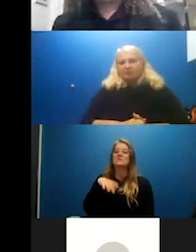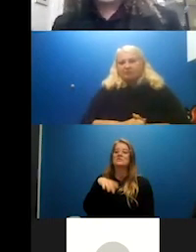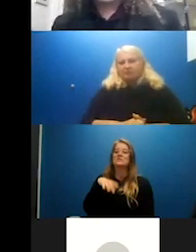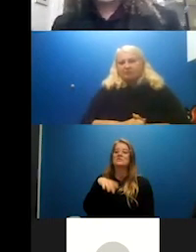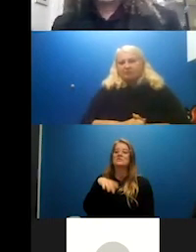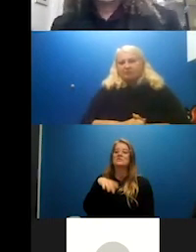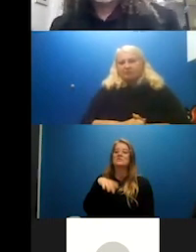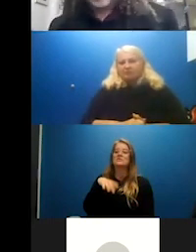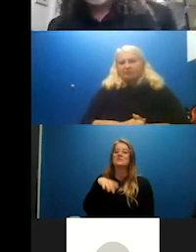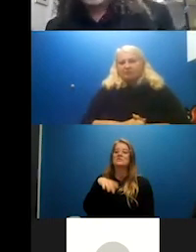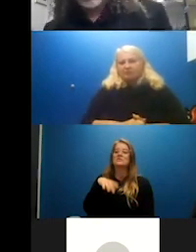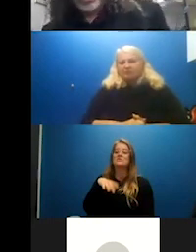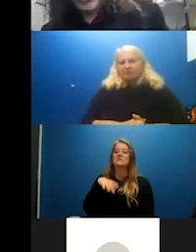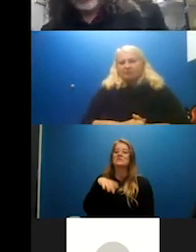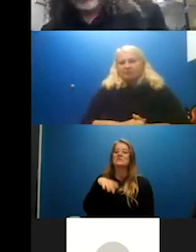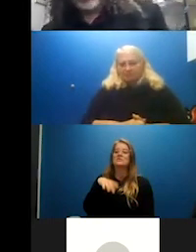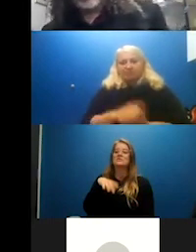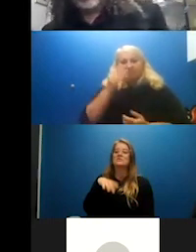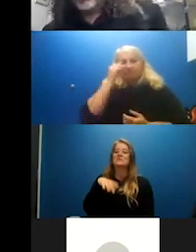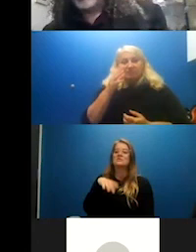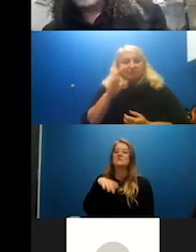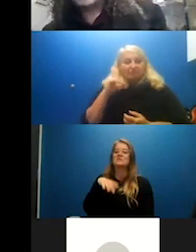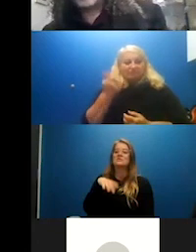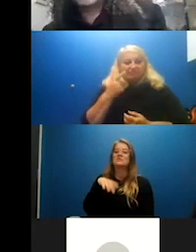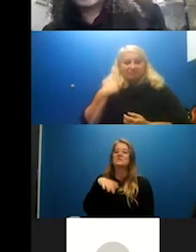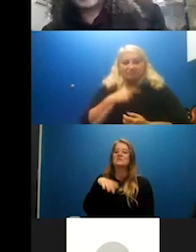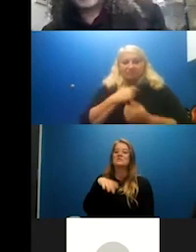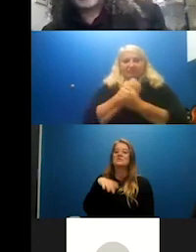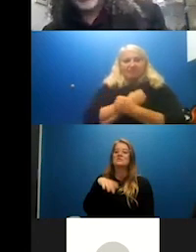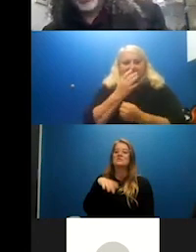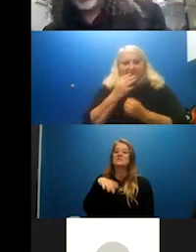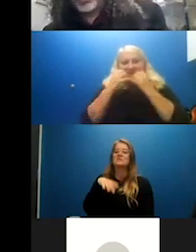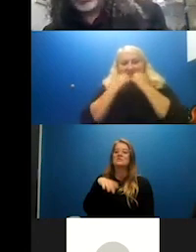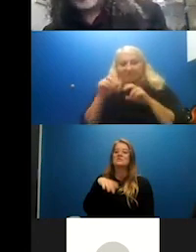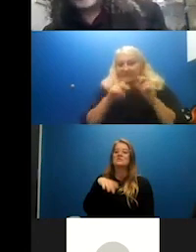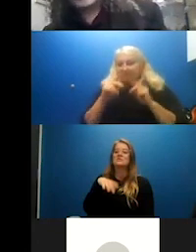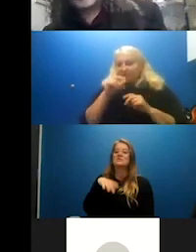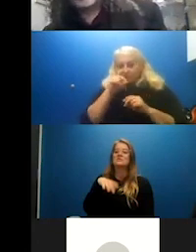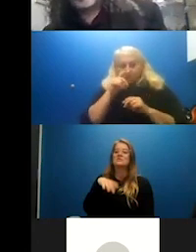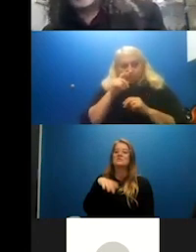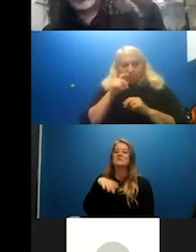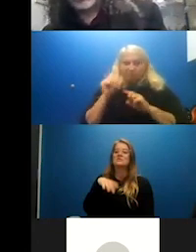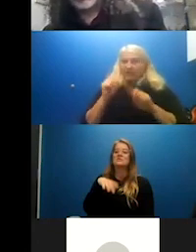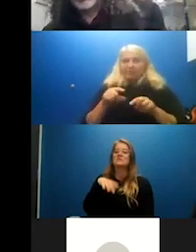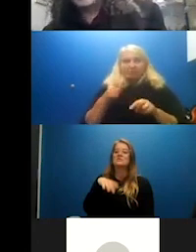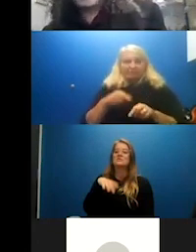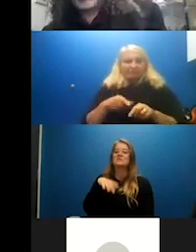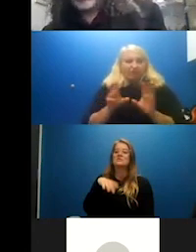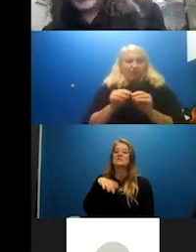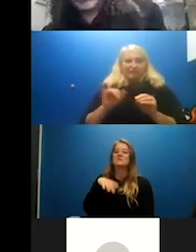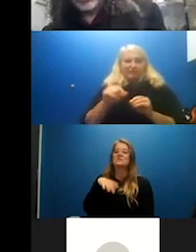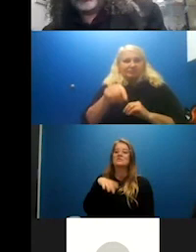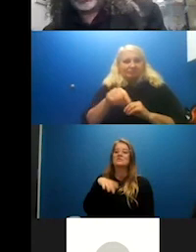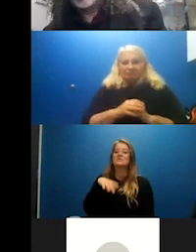All of us are loving and caring people who come to a conference like this. And all of us have been developing our skills and are